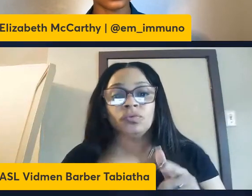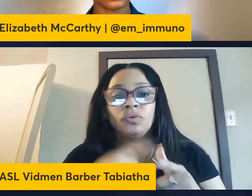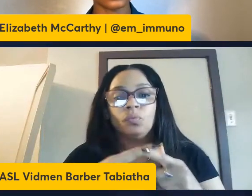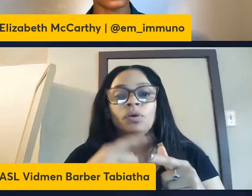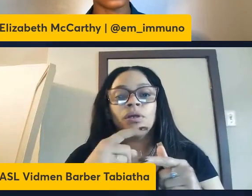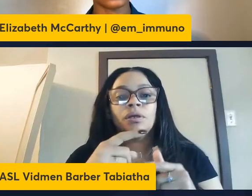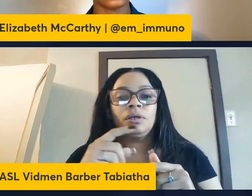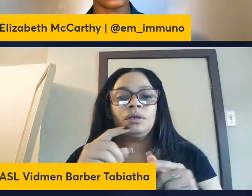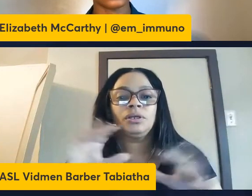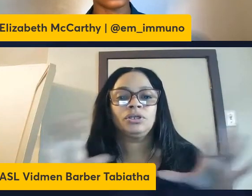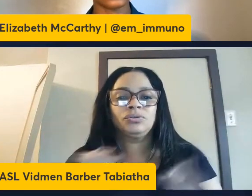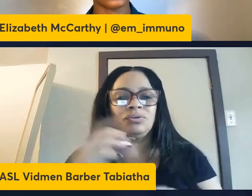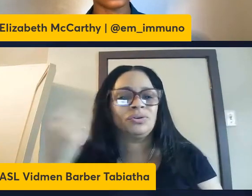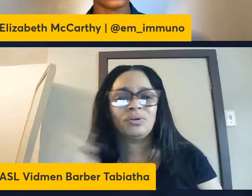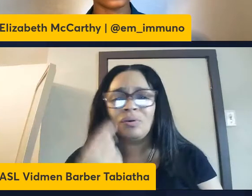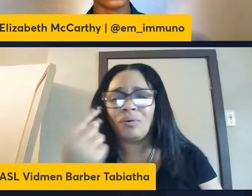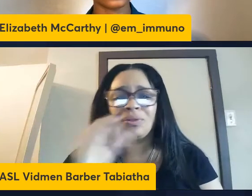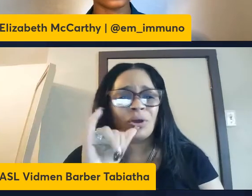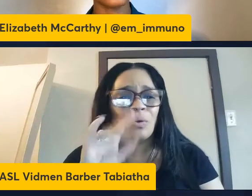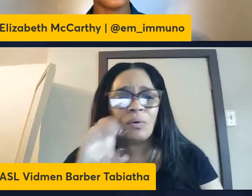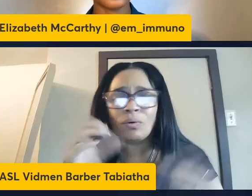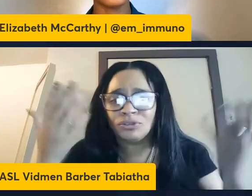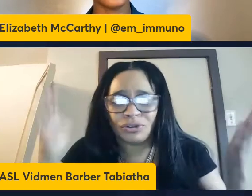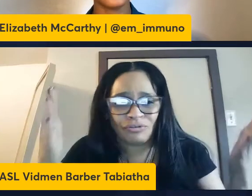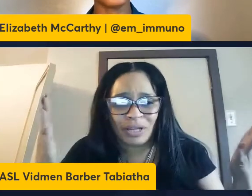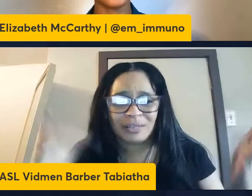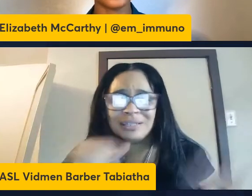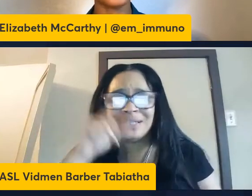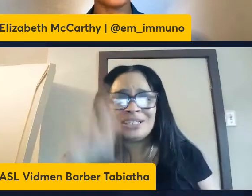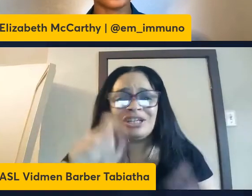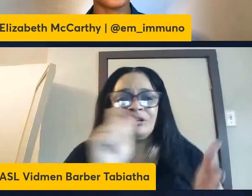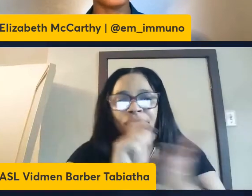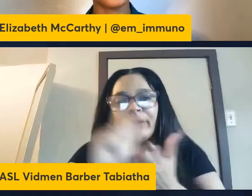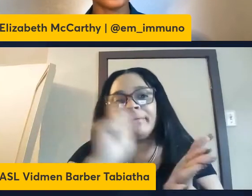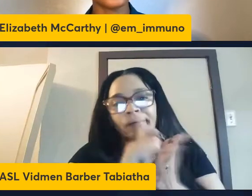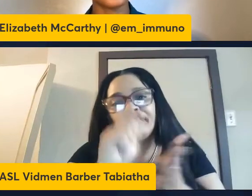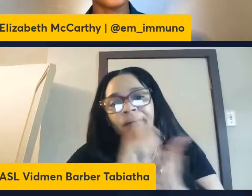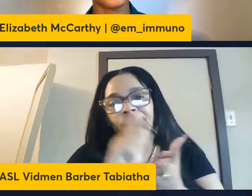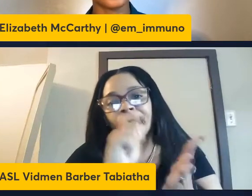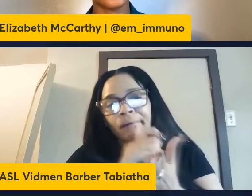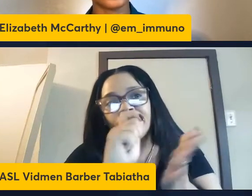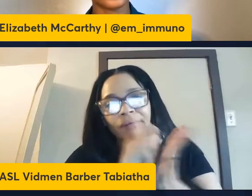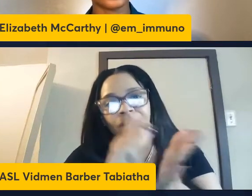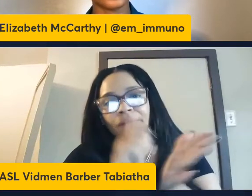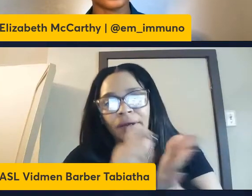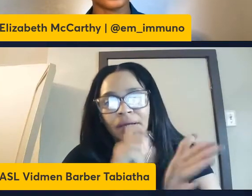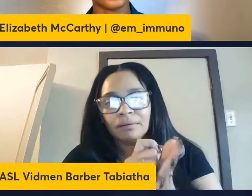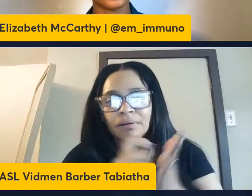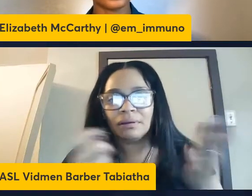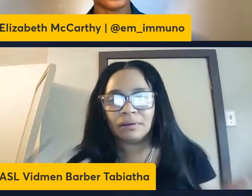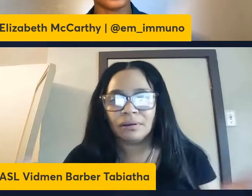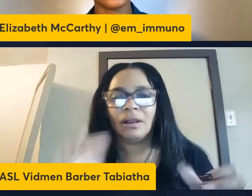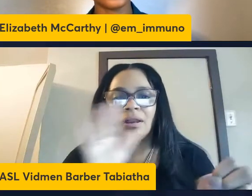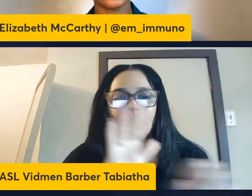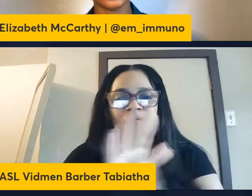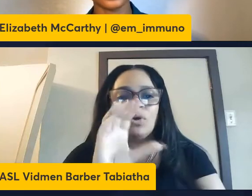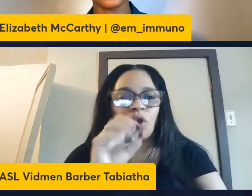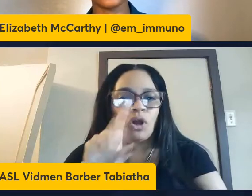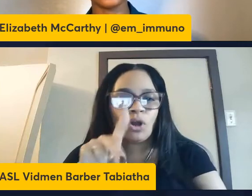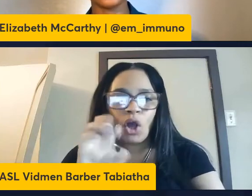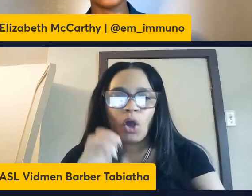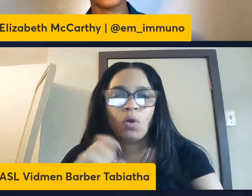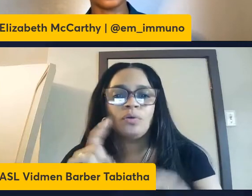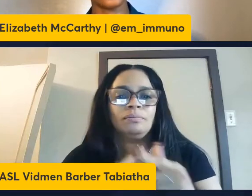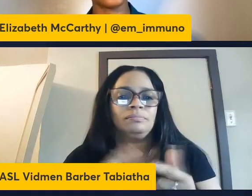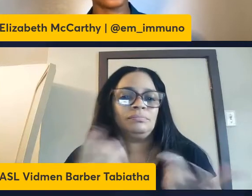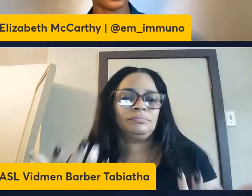that there is all this code already written, right? You don't need to write a full code, a piece of